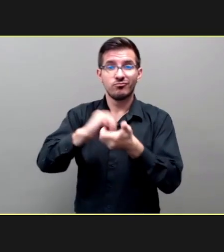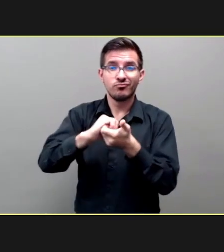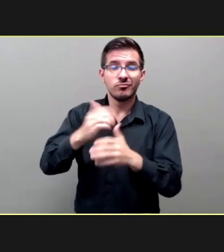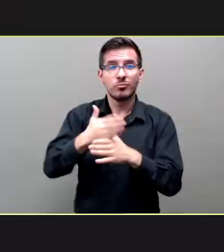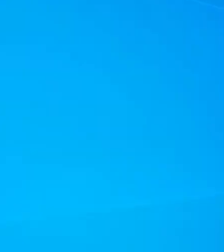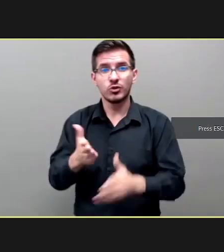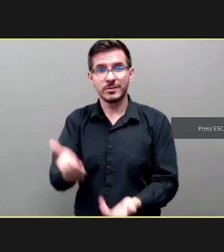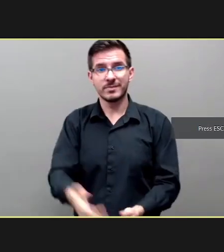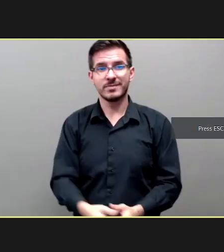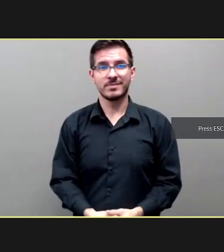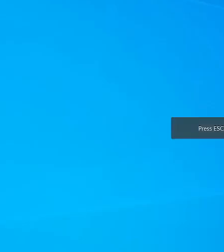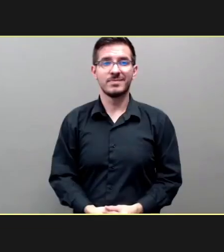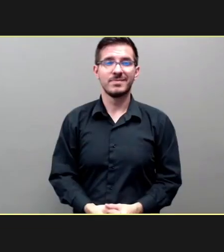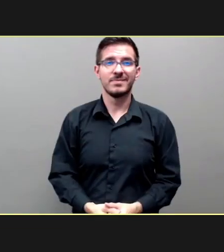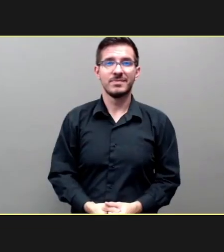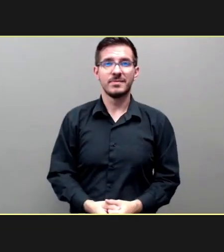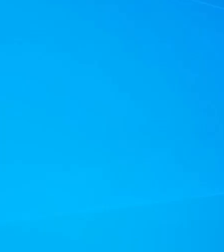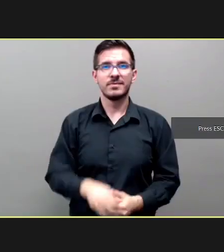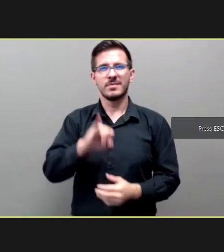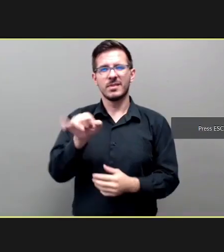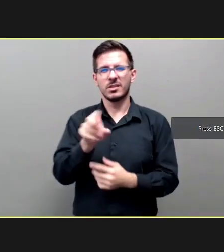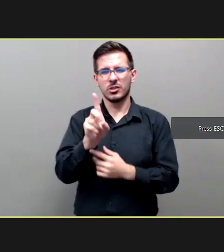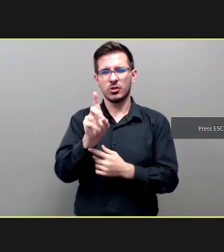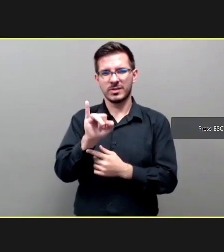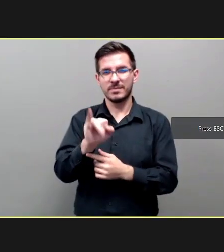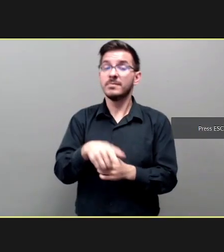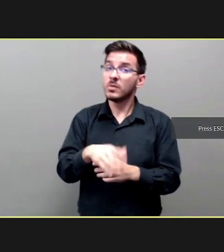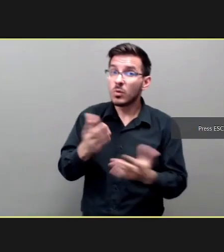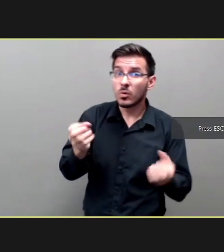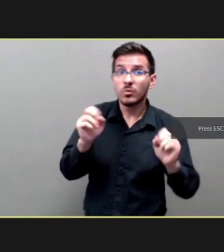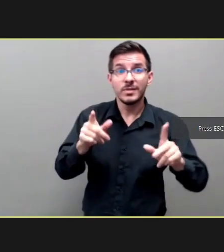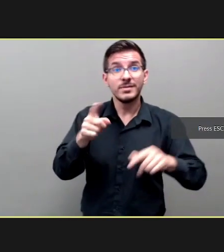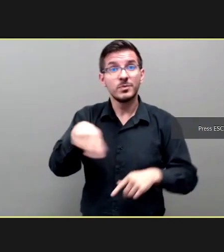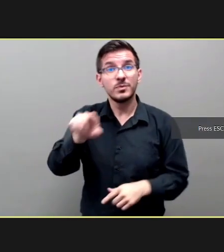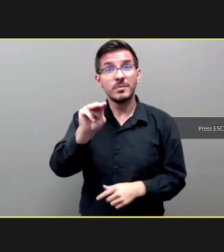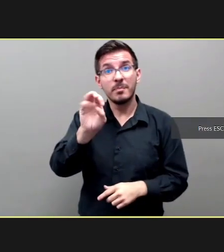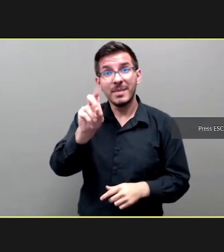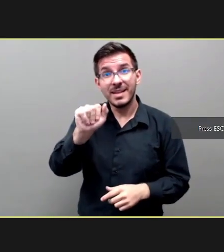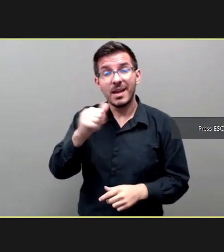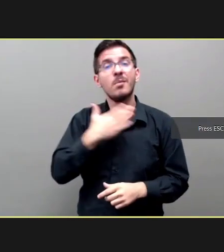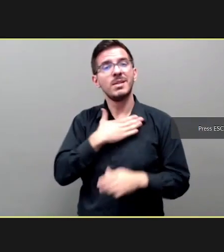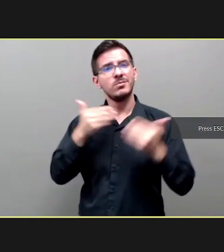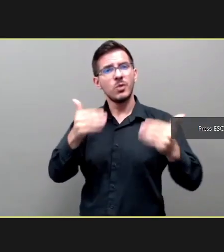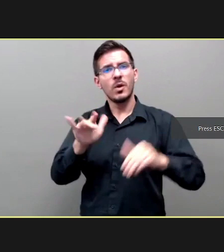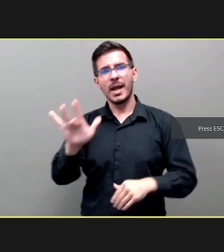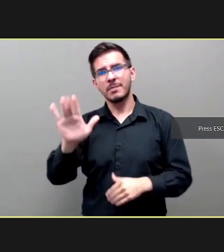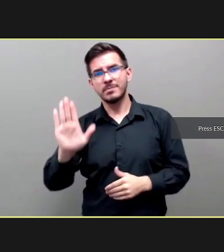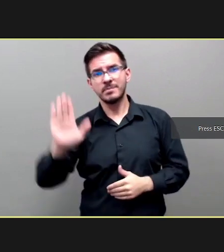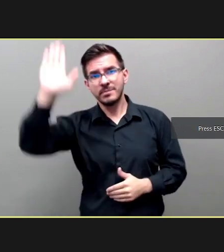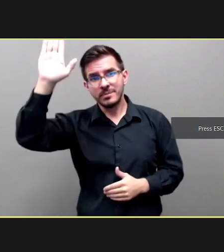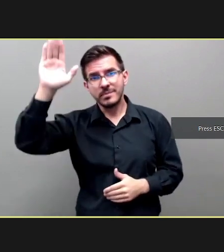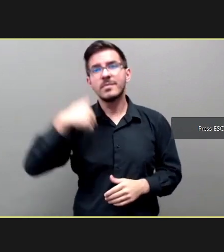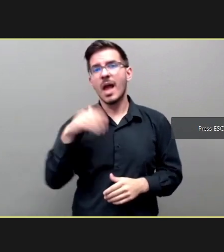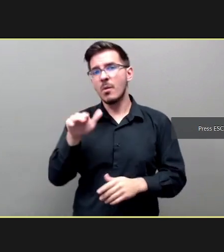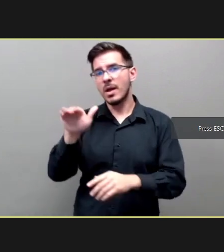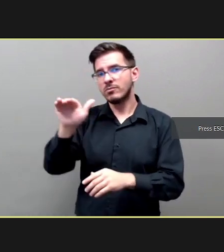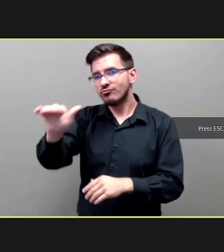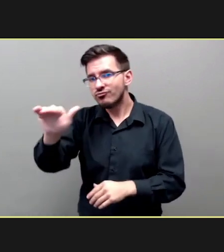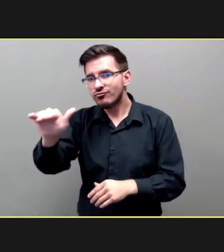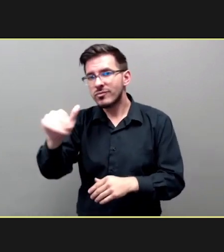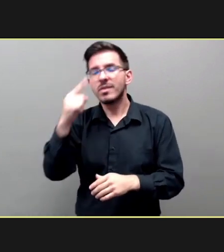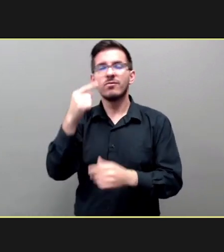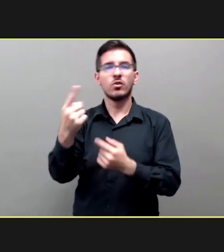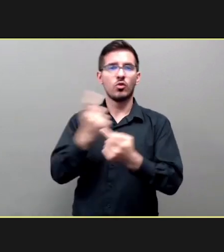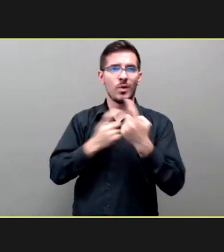right, so please raise your hand and I will call on our media partners for